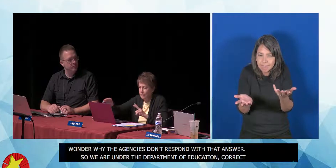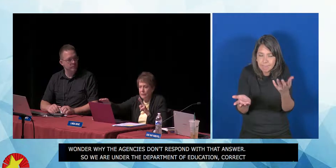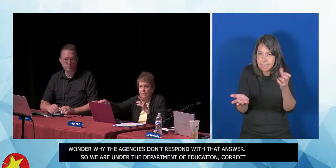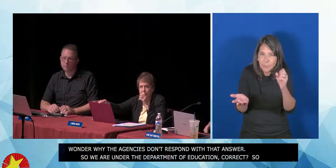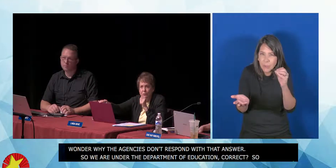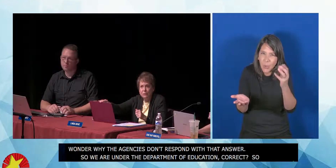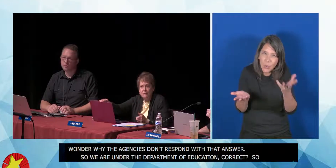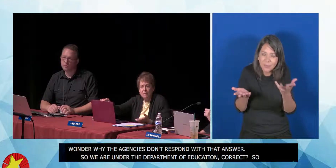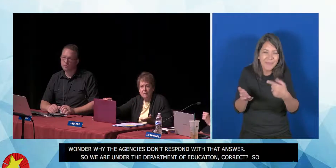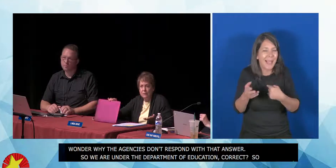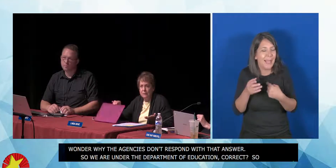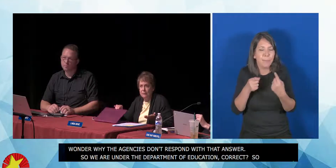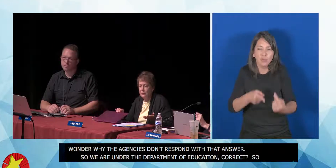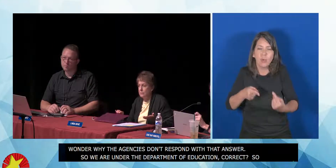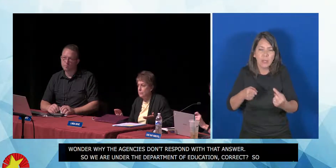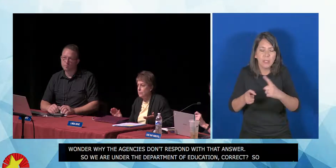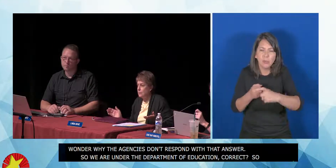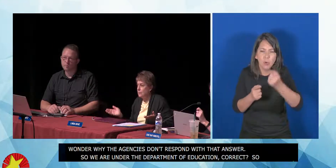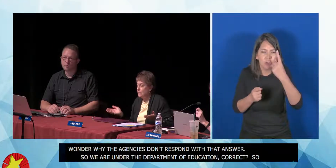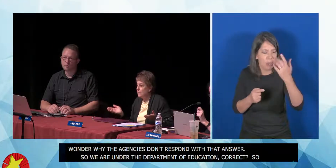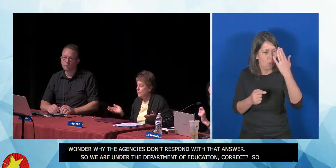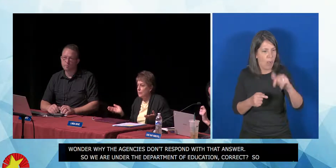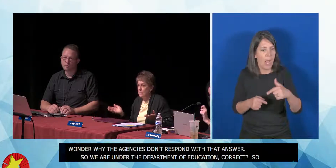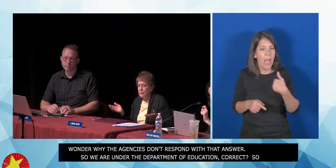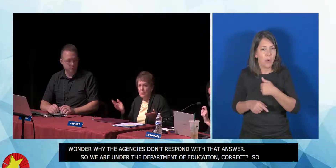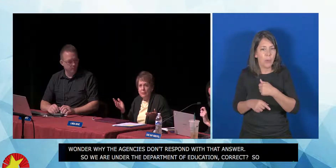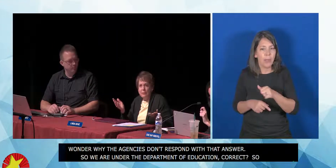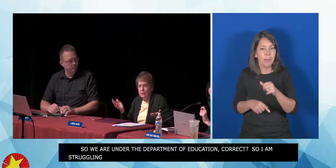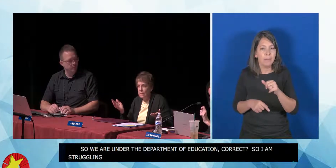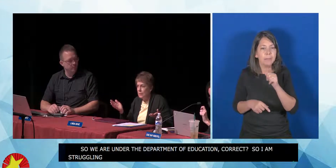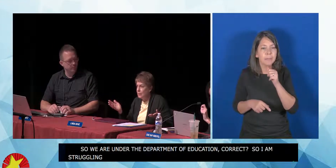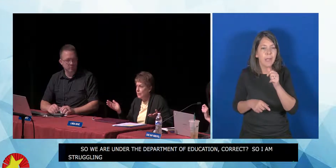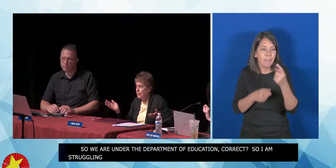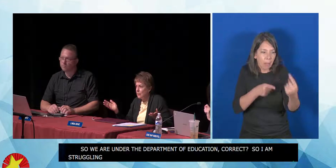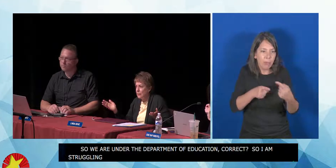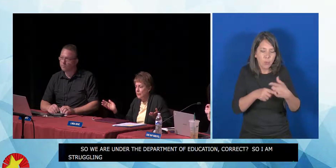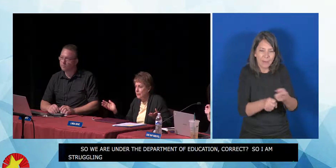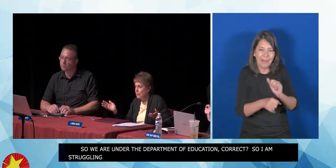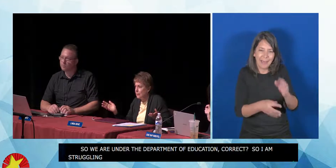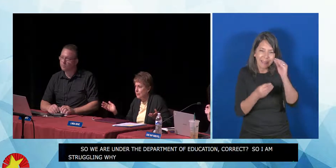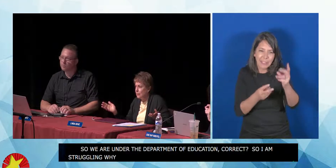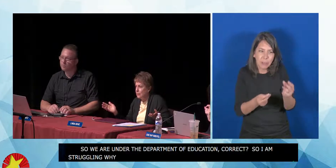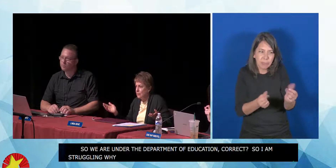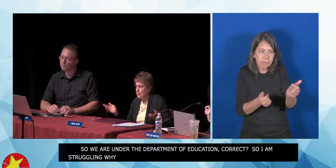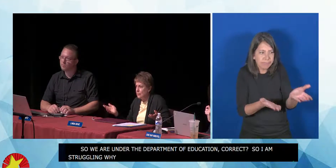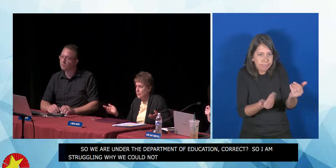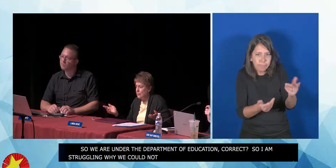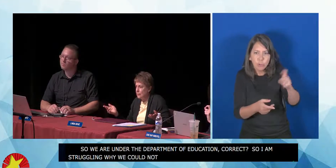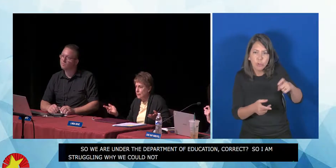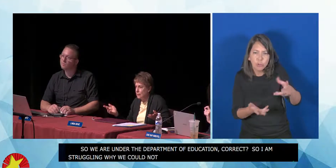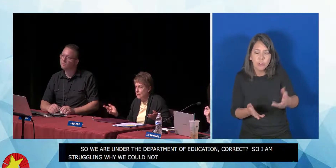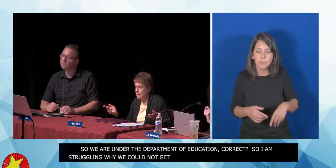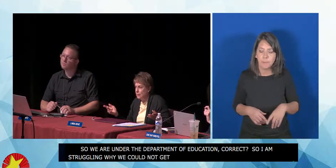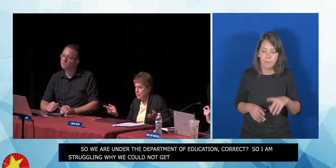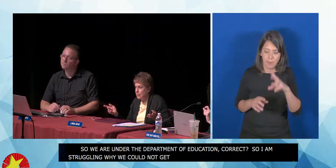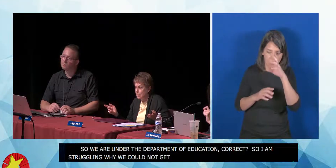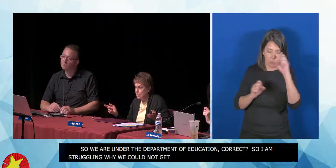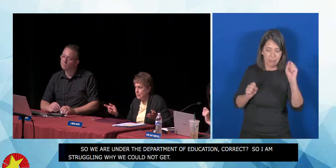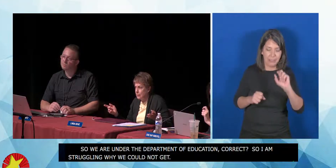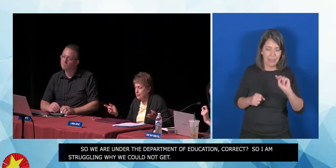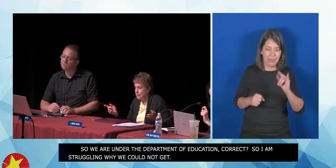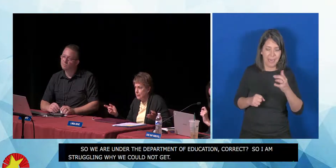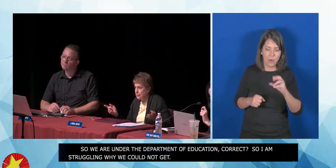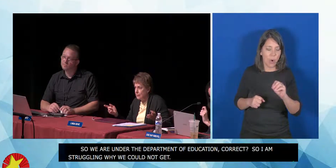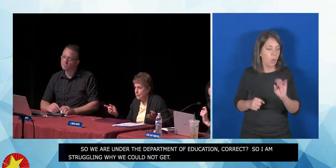I'm just struggling to understand why we wouldn't be able to get that data. So that's not correct. We're not an arm of the